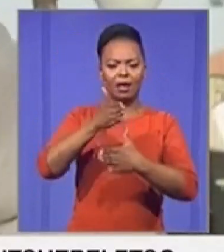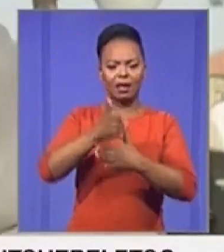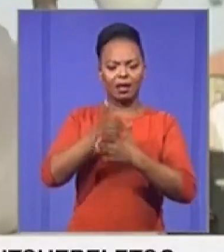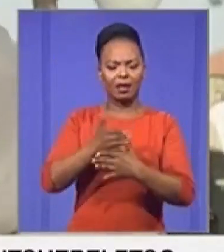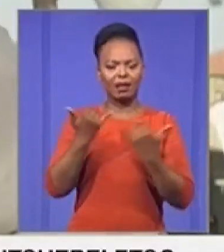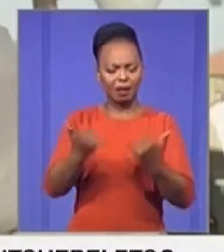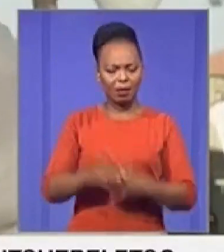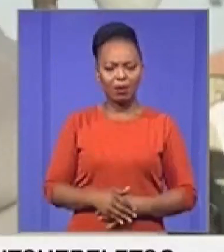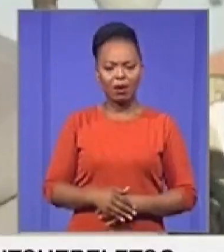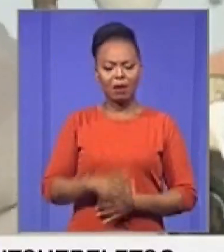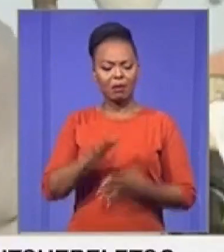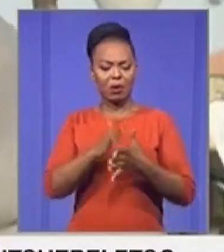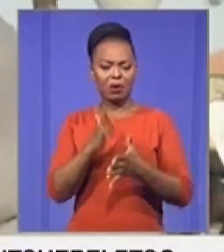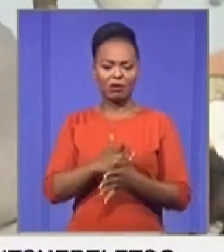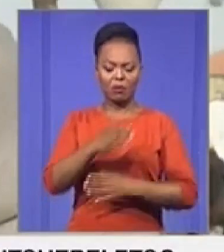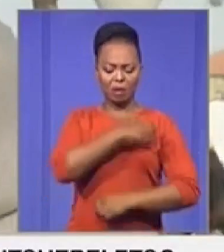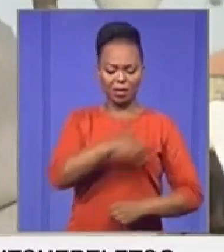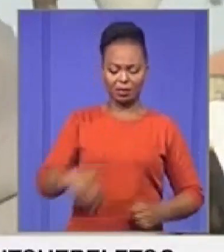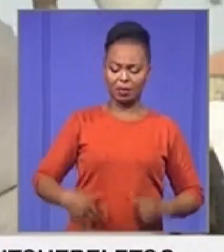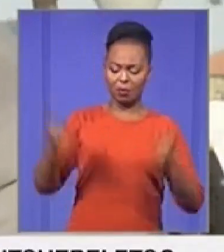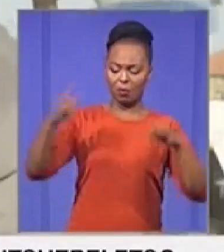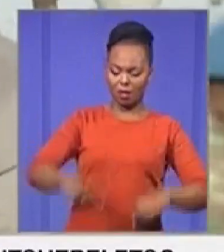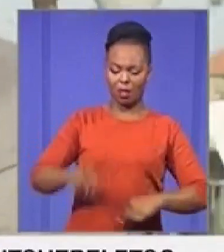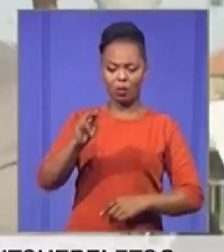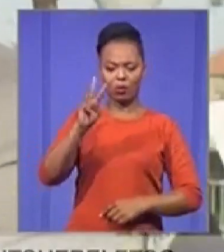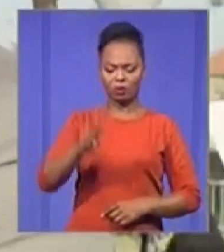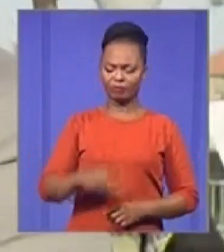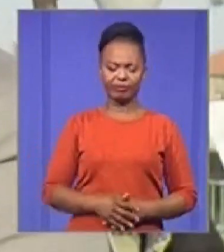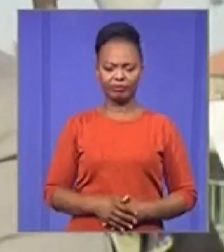etsang hobane president o tla North West.